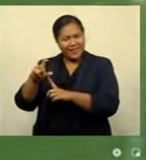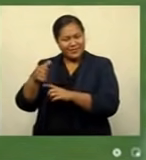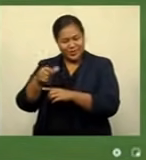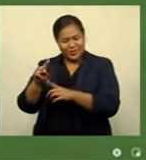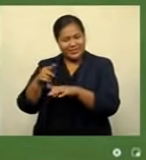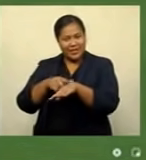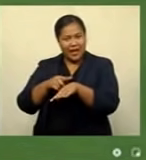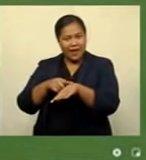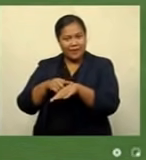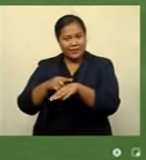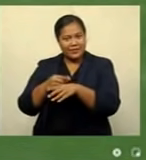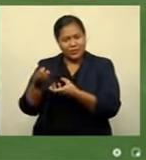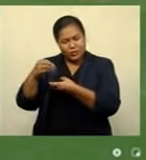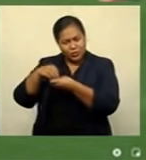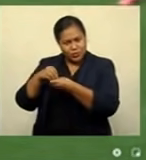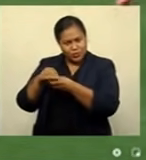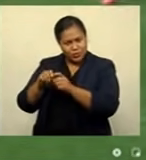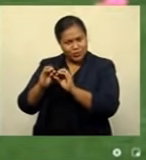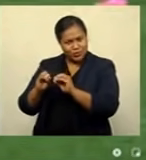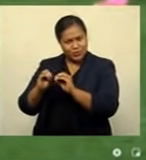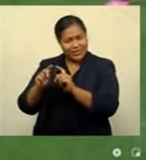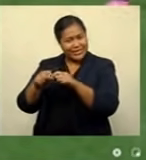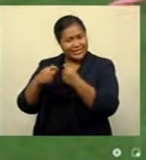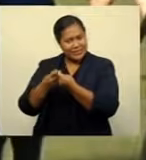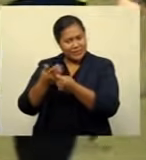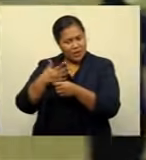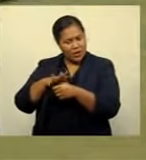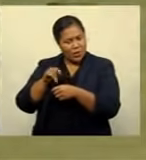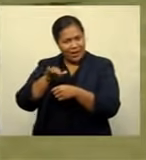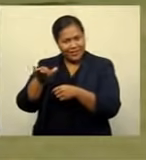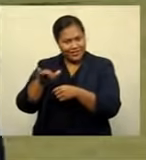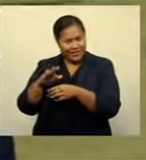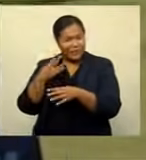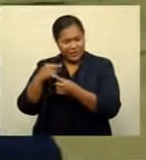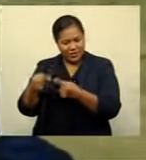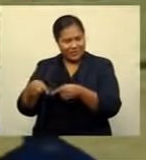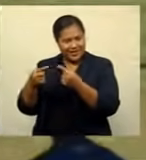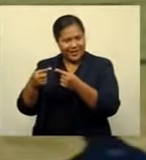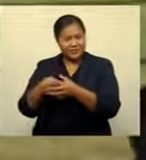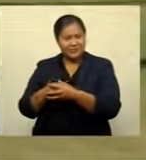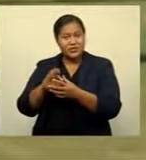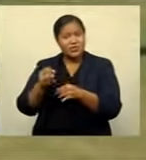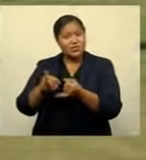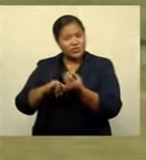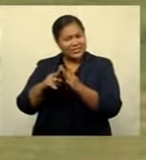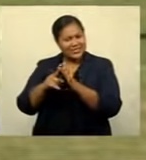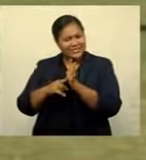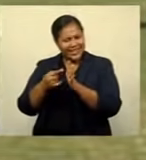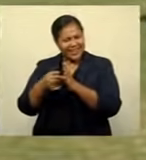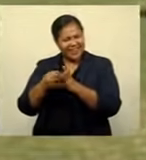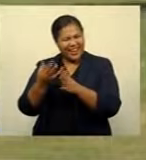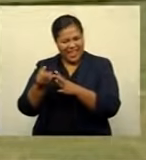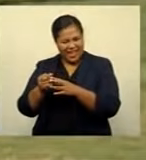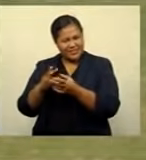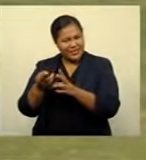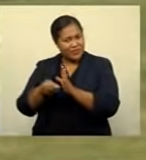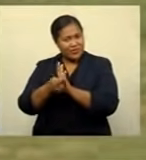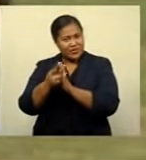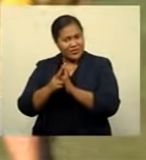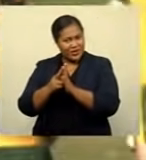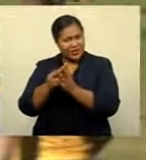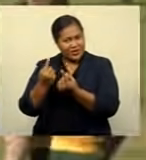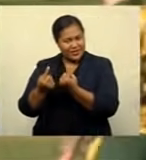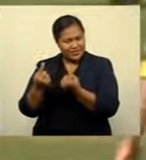time to instill in his team what he wants from them come finals. The Silktails are doing some media reviews with each unit,